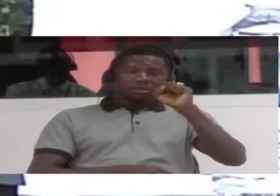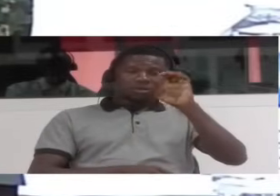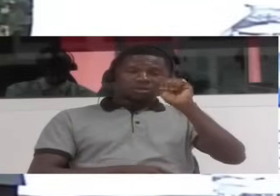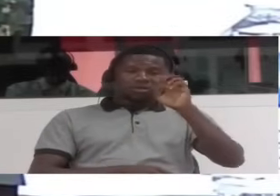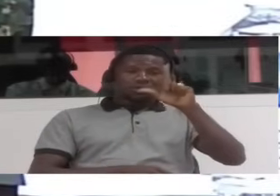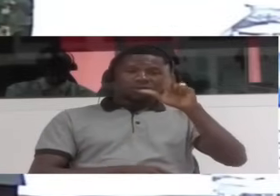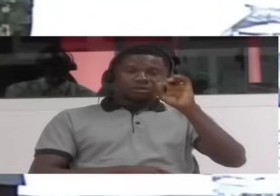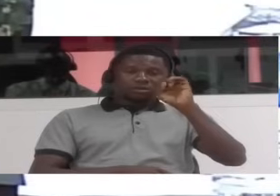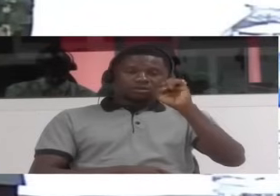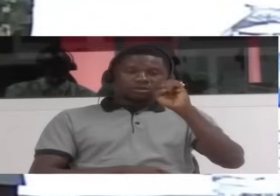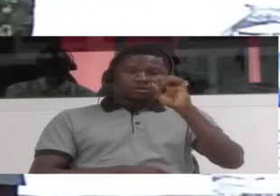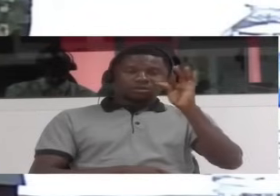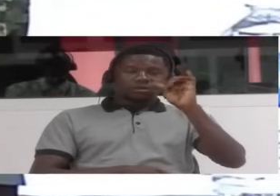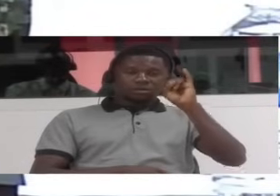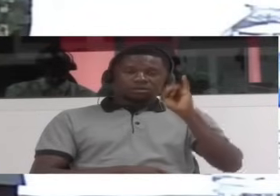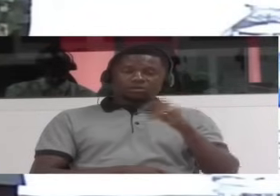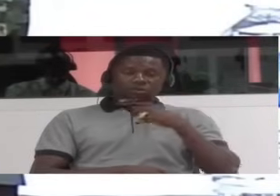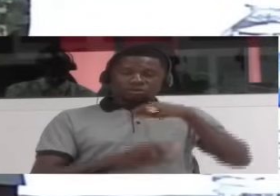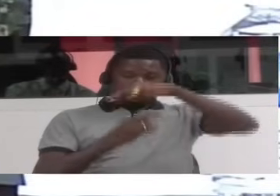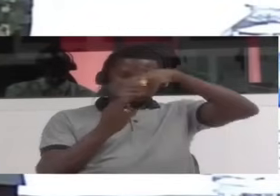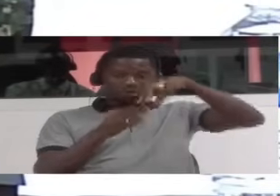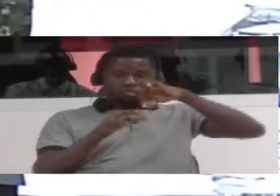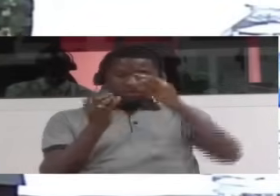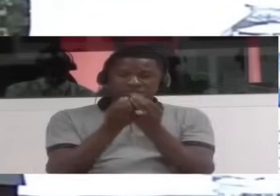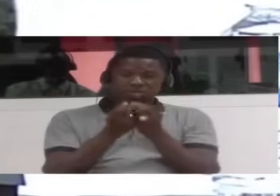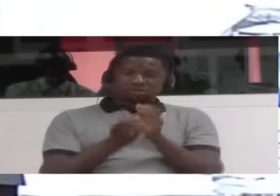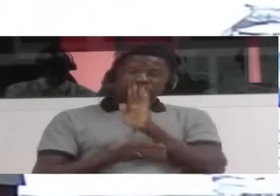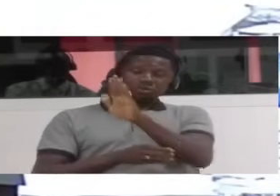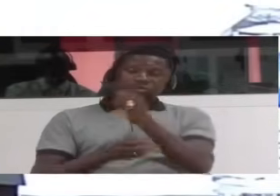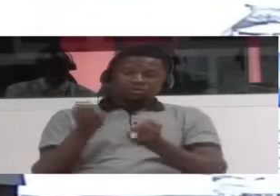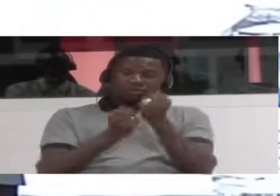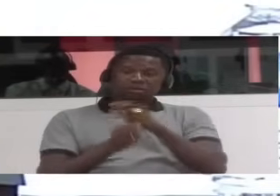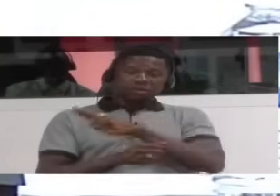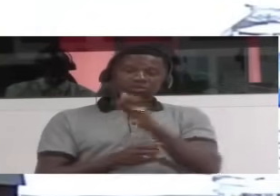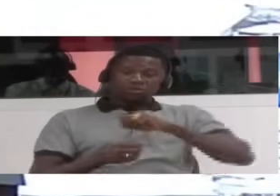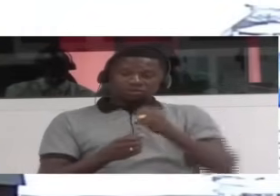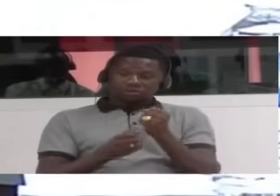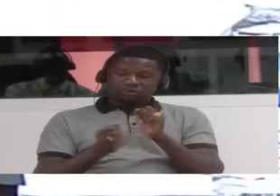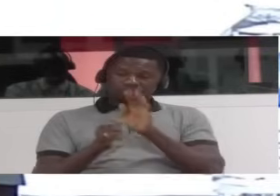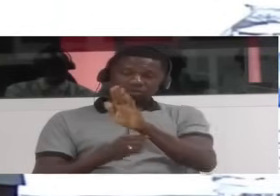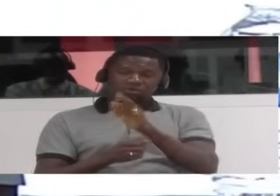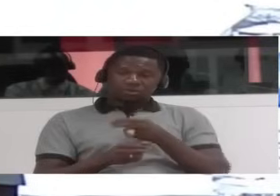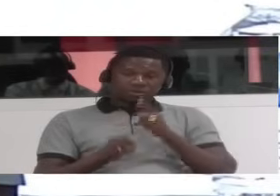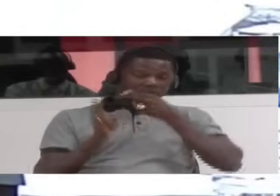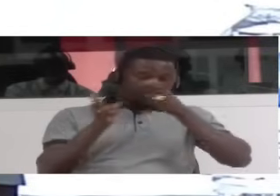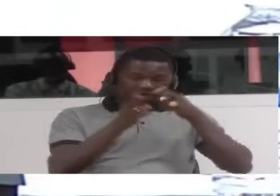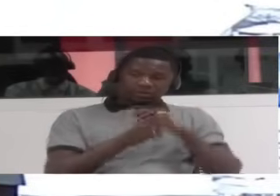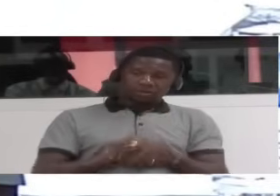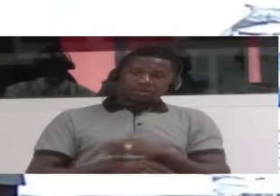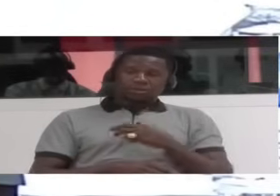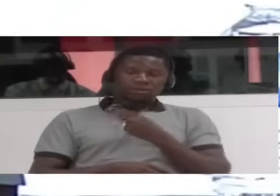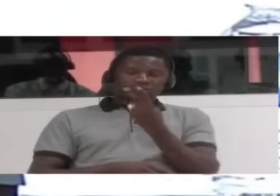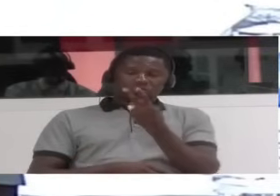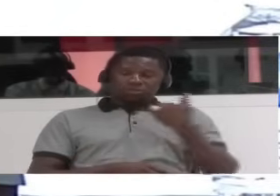patrol team stopped a vehicle. It doesn't stop. They fire at it. And two people